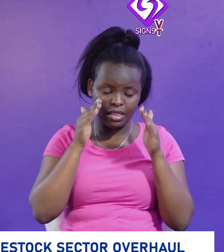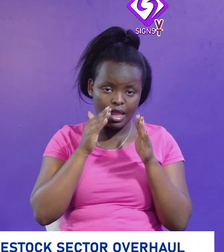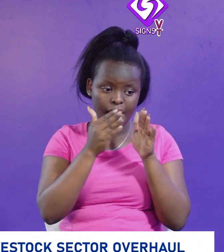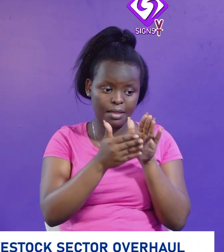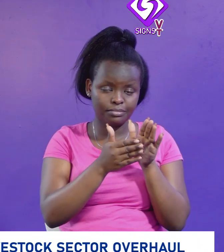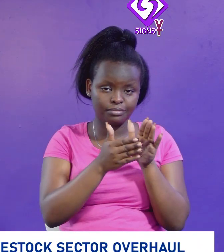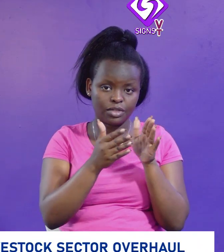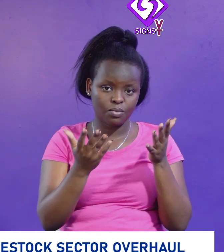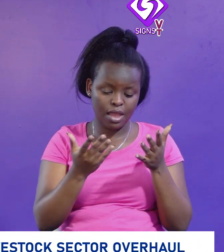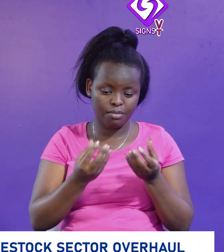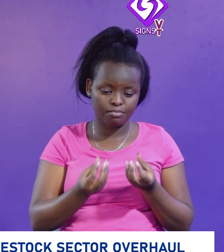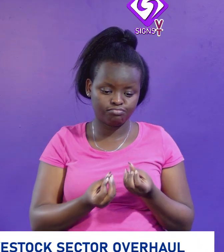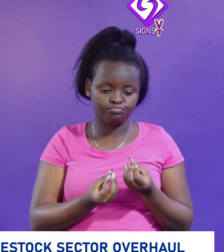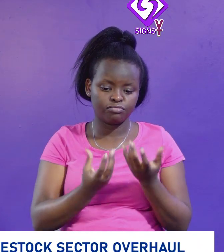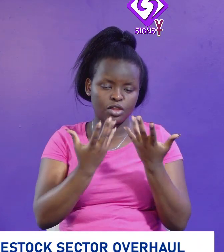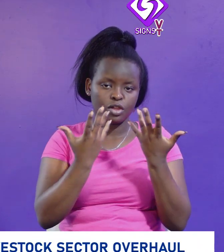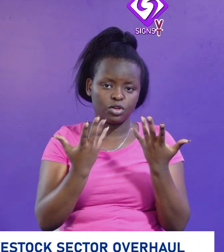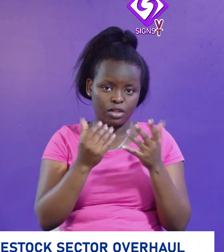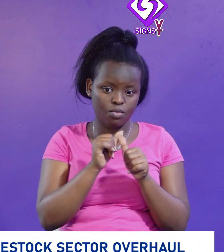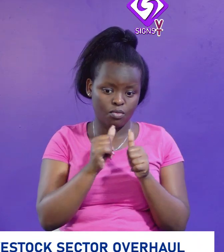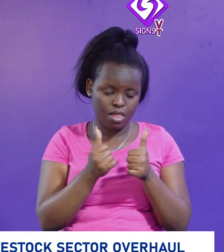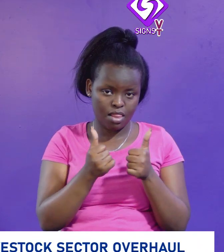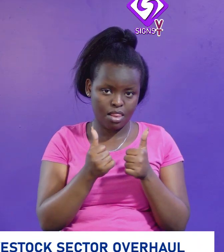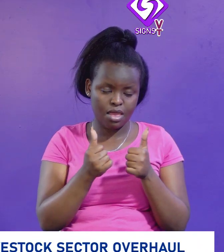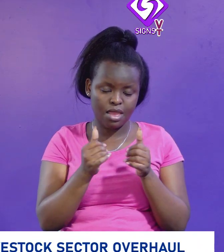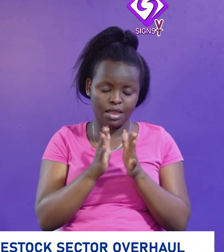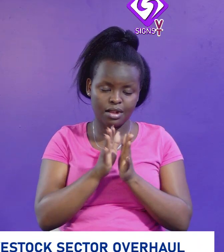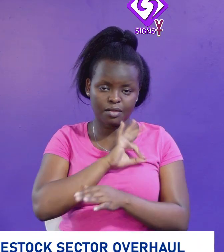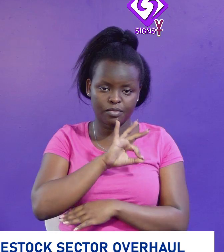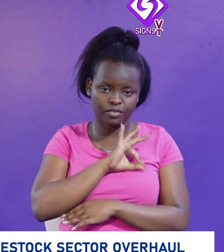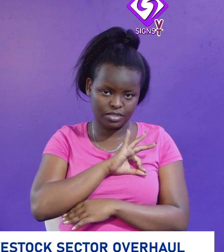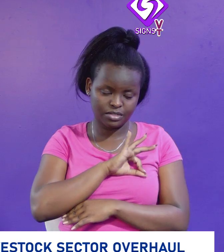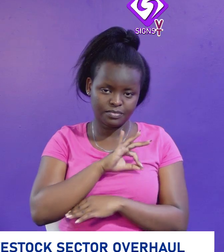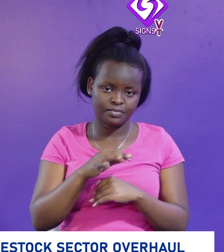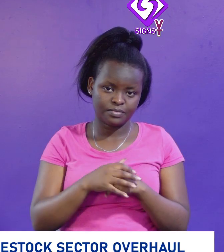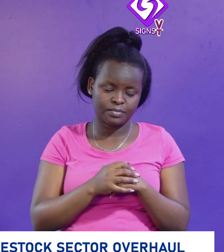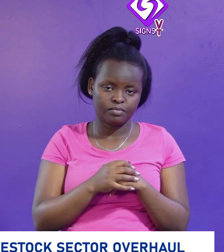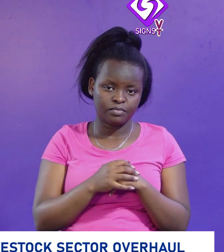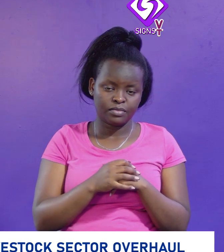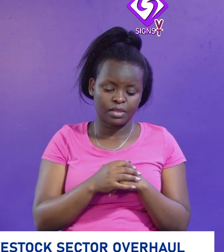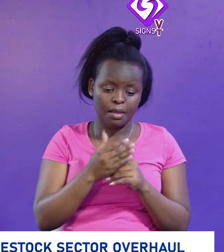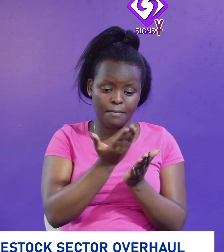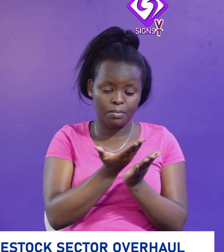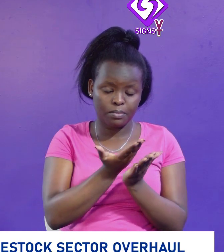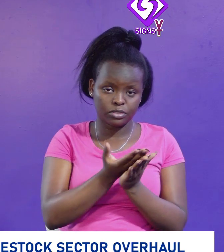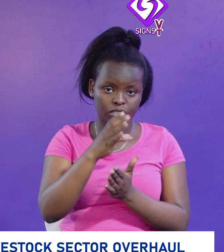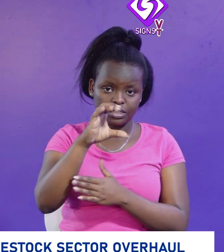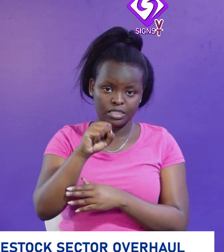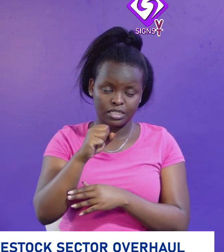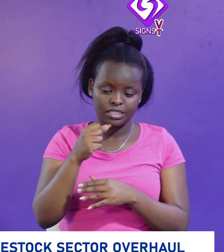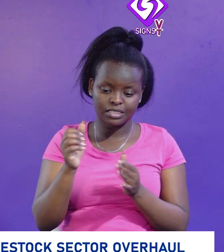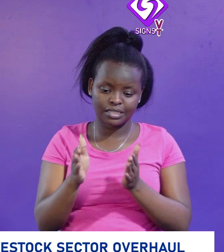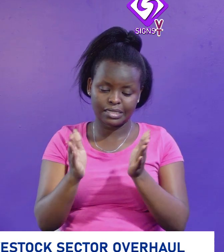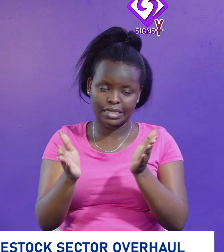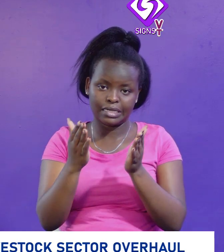sector's productivity and profitability. Among the key proposals, the Cabinet Secretary urged counties